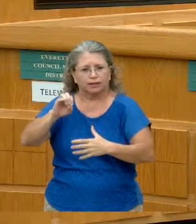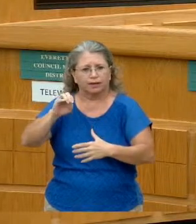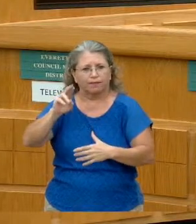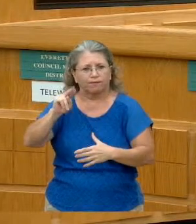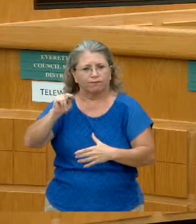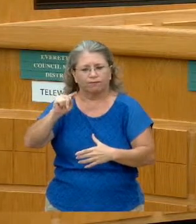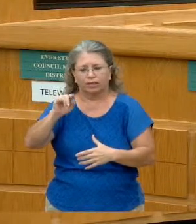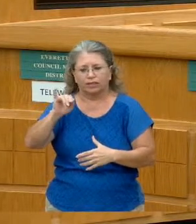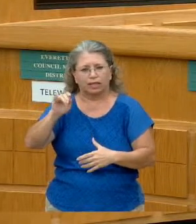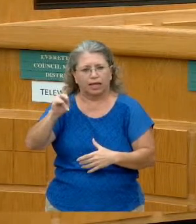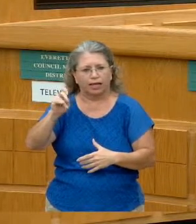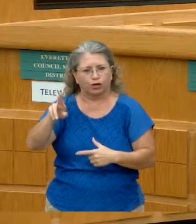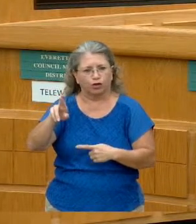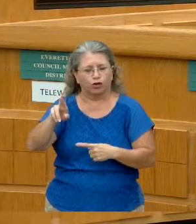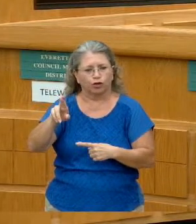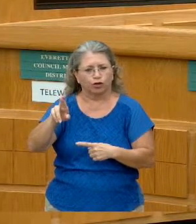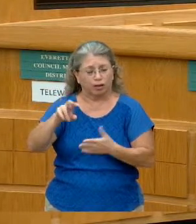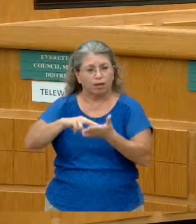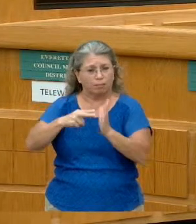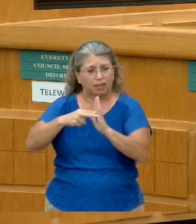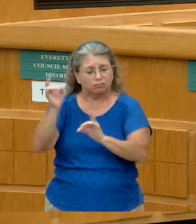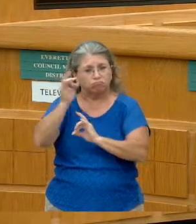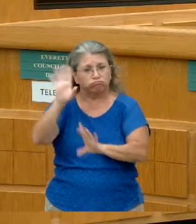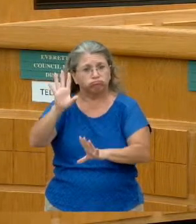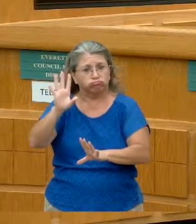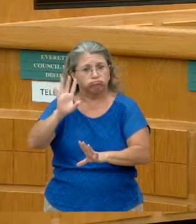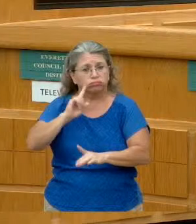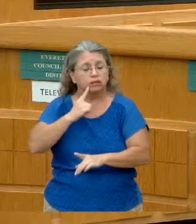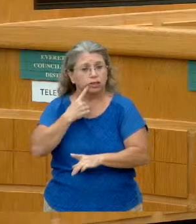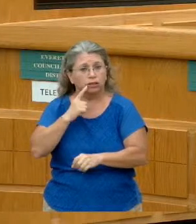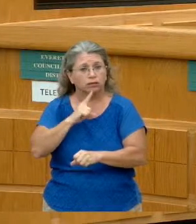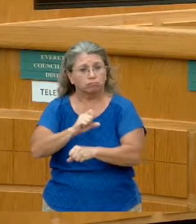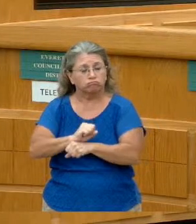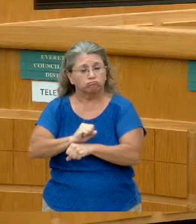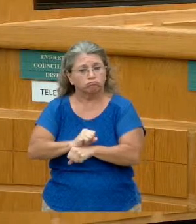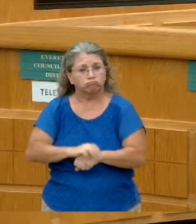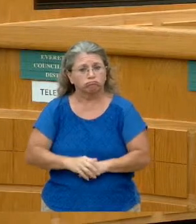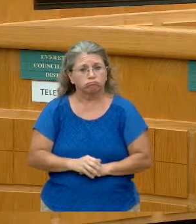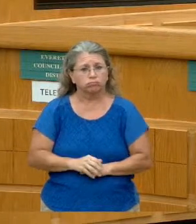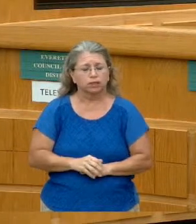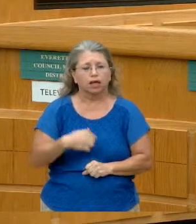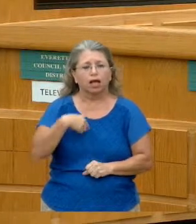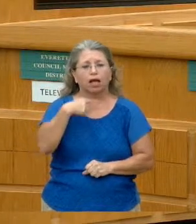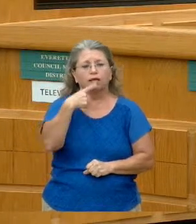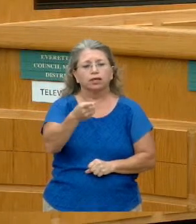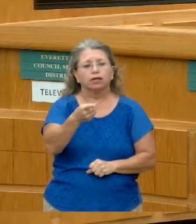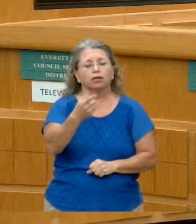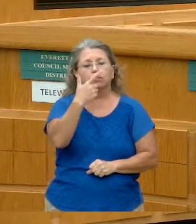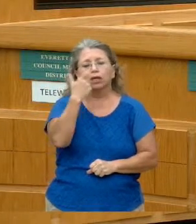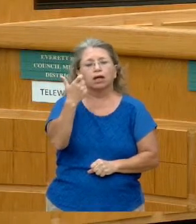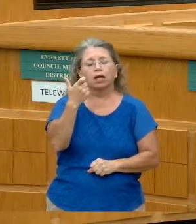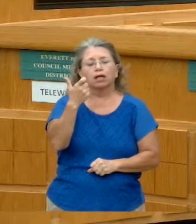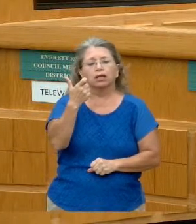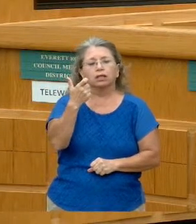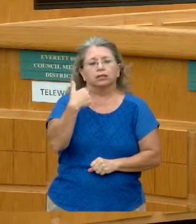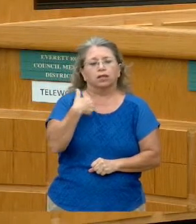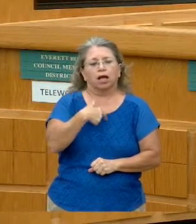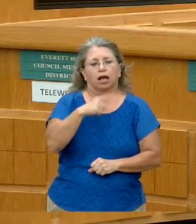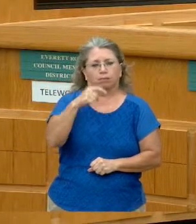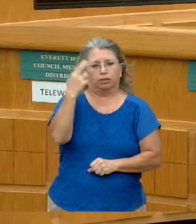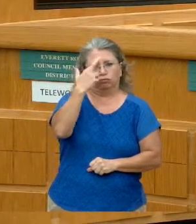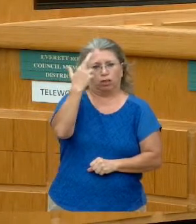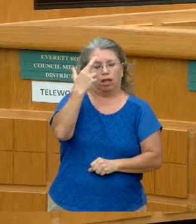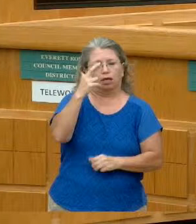And so, I tell you all this because I must recognize that, once